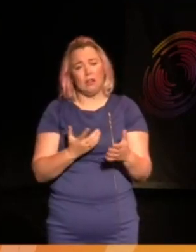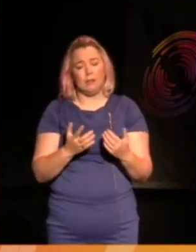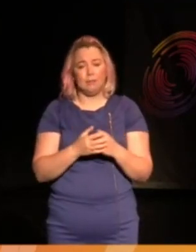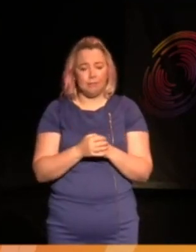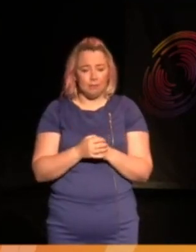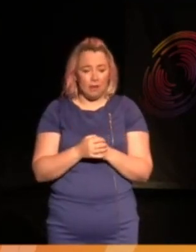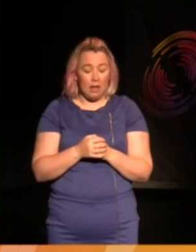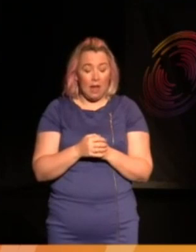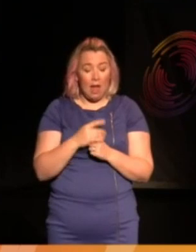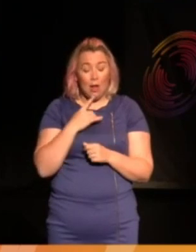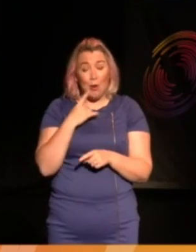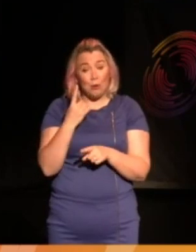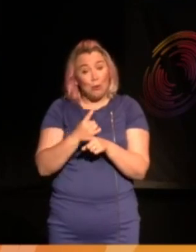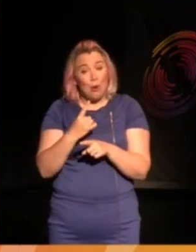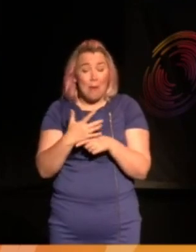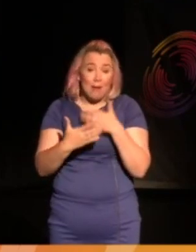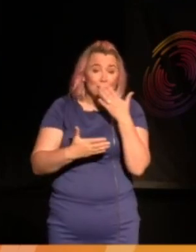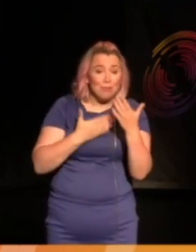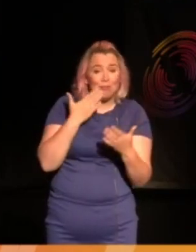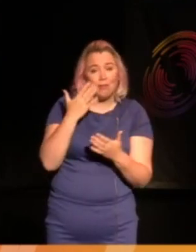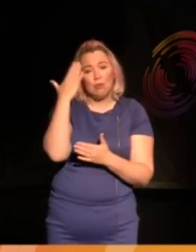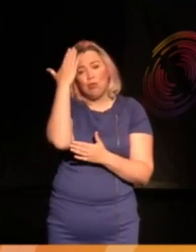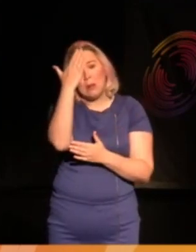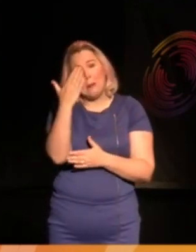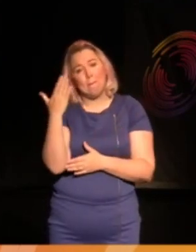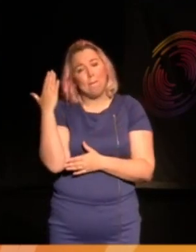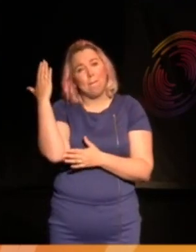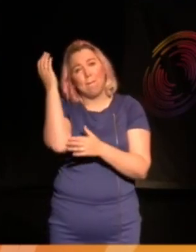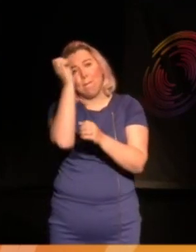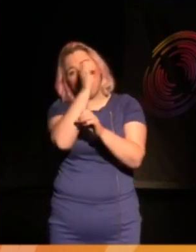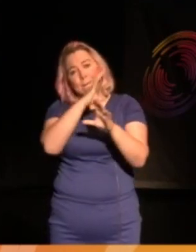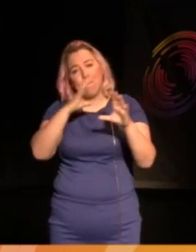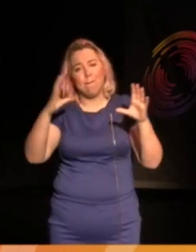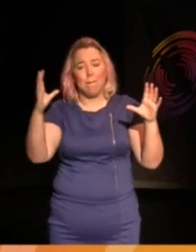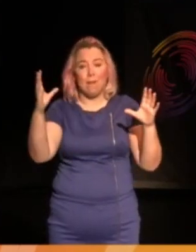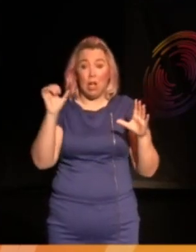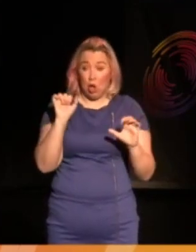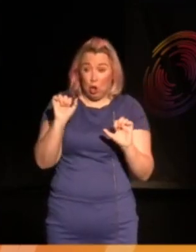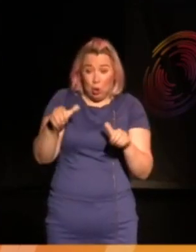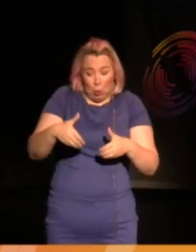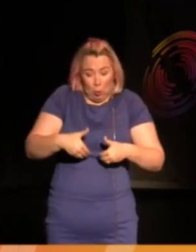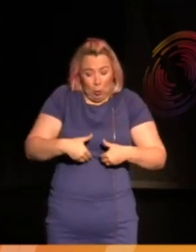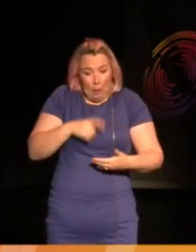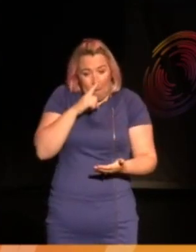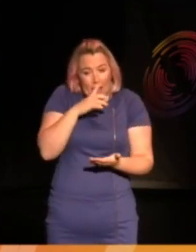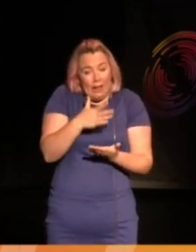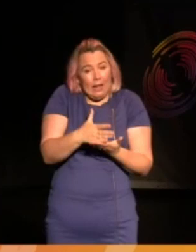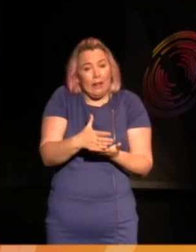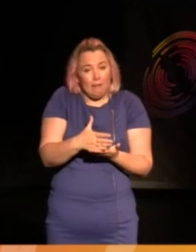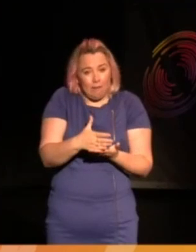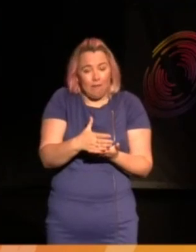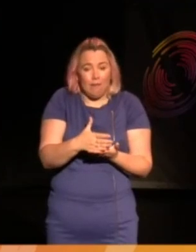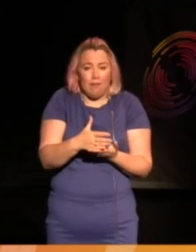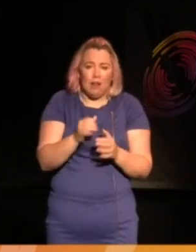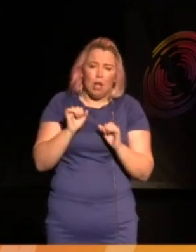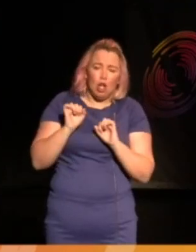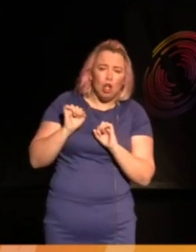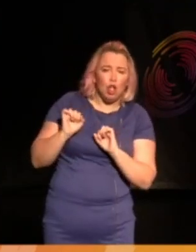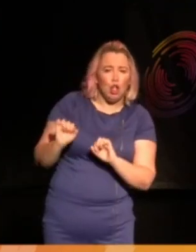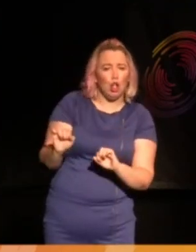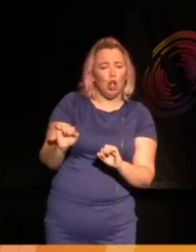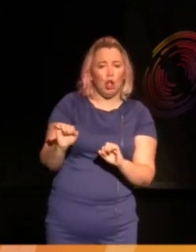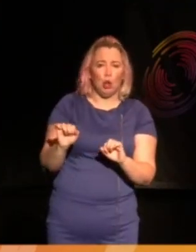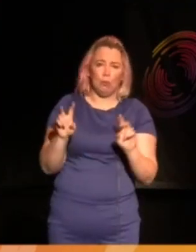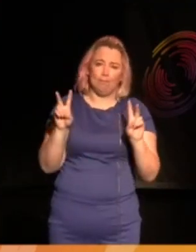idea of dreams, about what you believe in terms of the